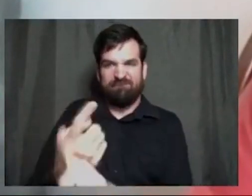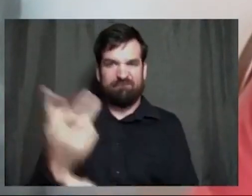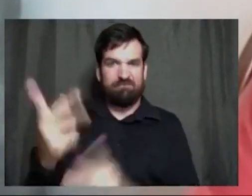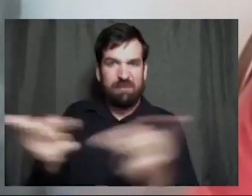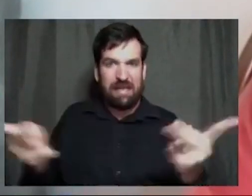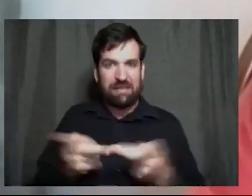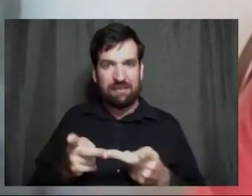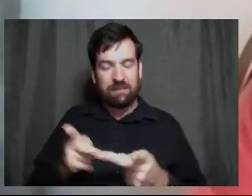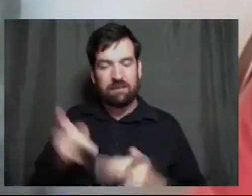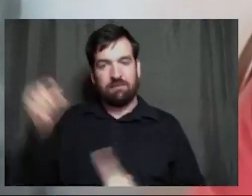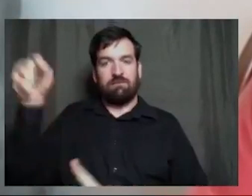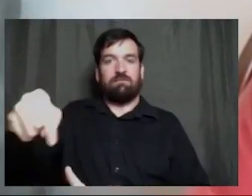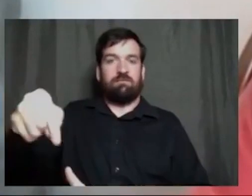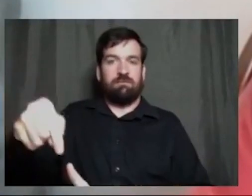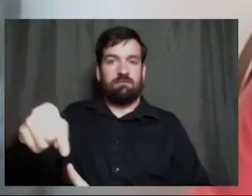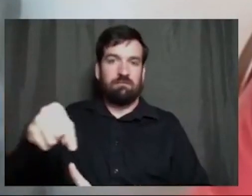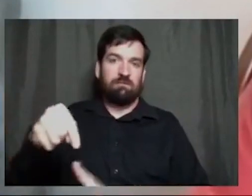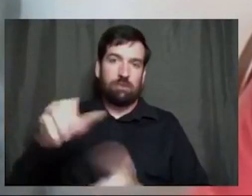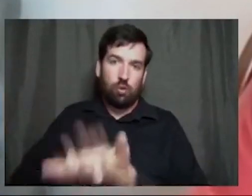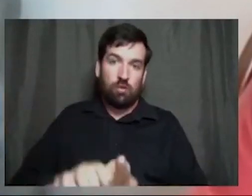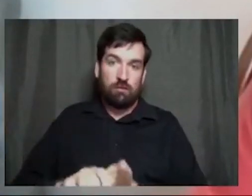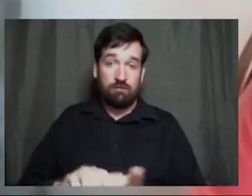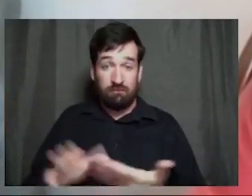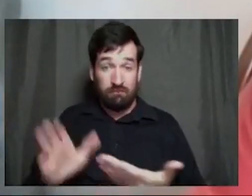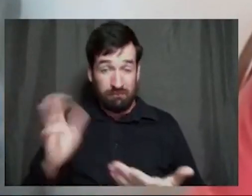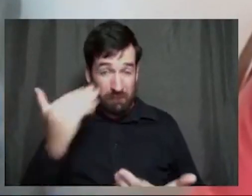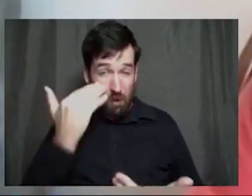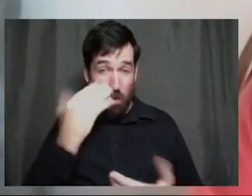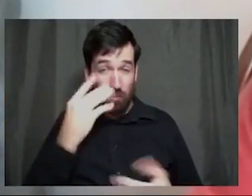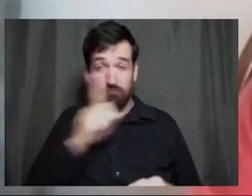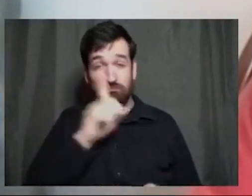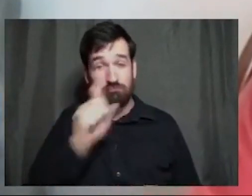So I don't know if we'll ever know 100%, but